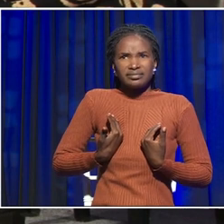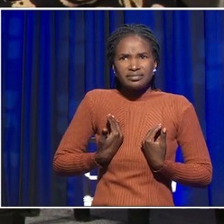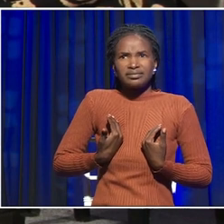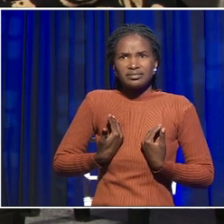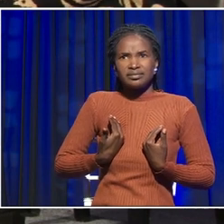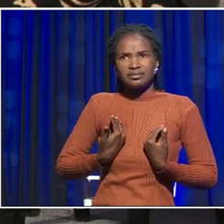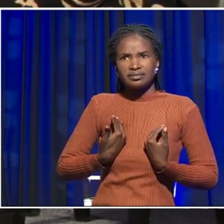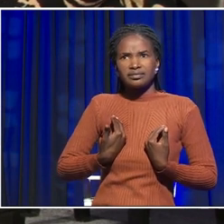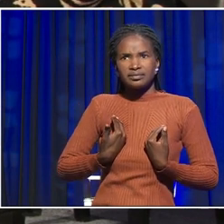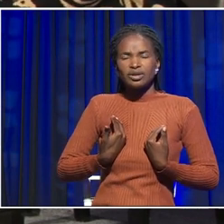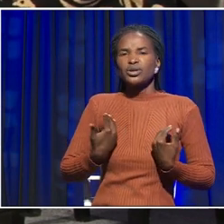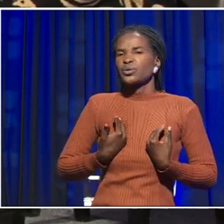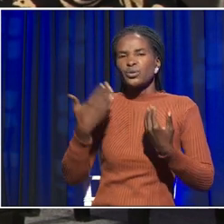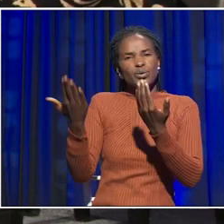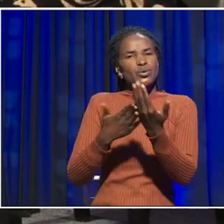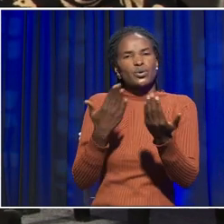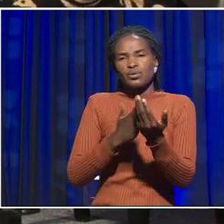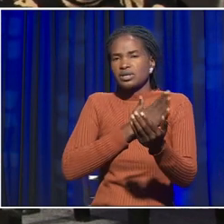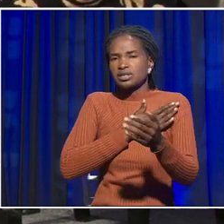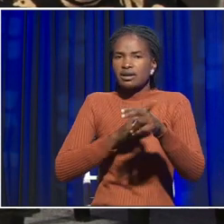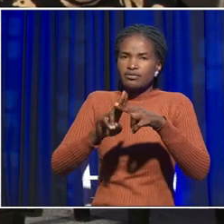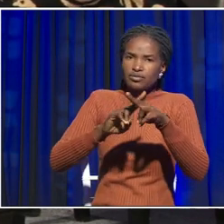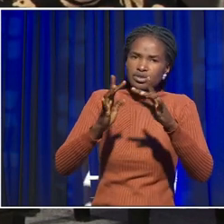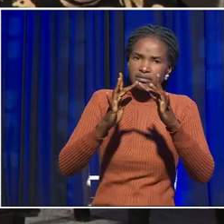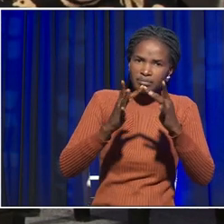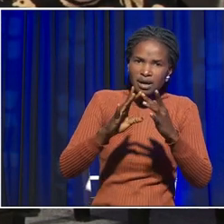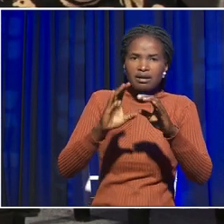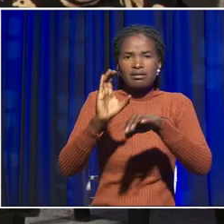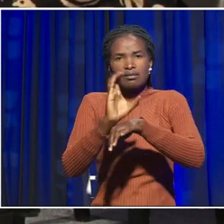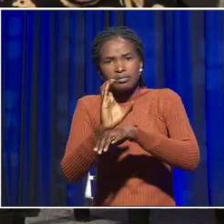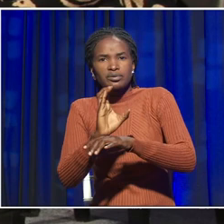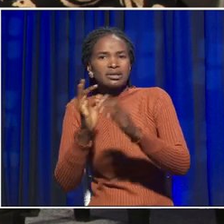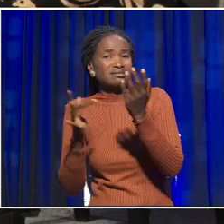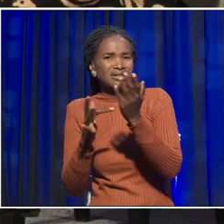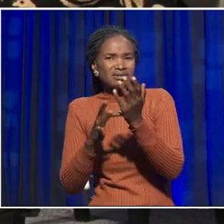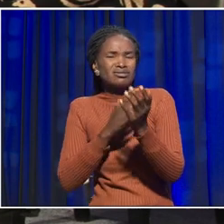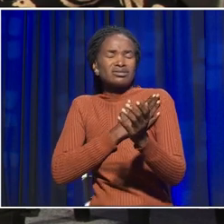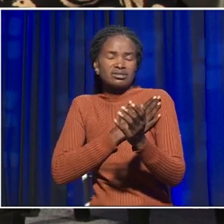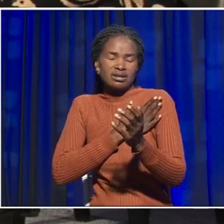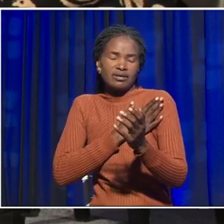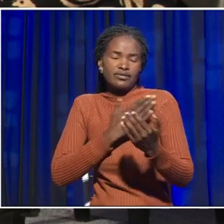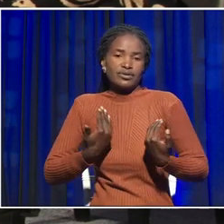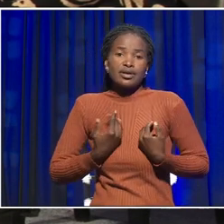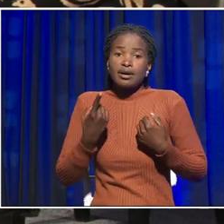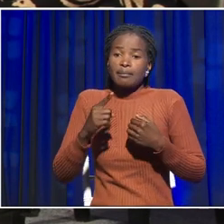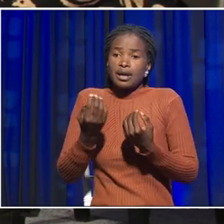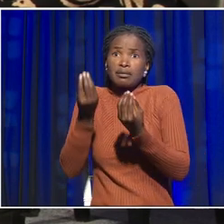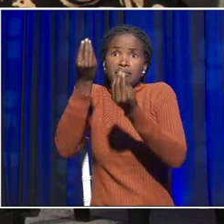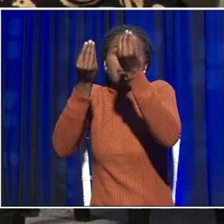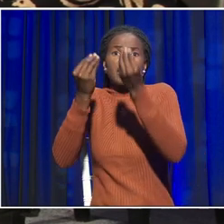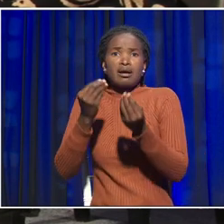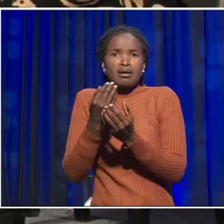it is their things, their media, it's their communication to whatever it is. But how important that is. And I